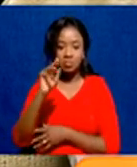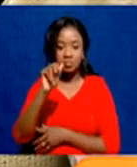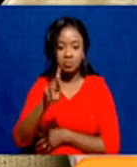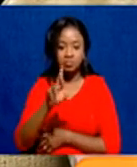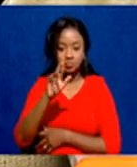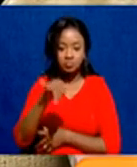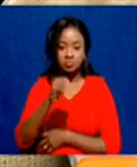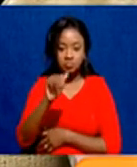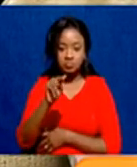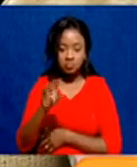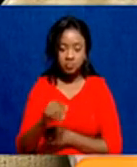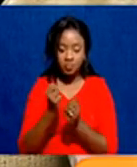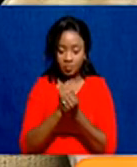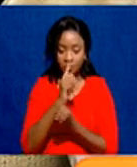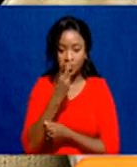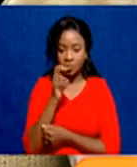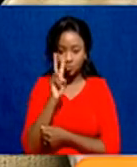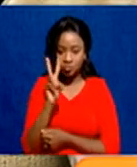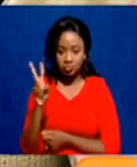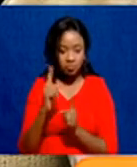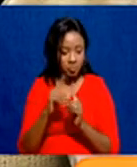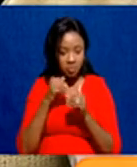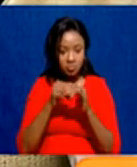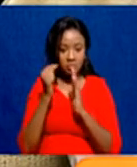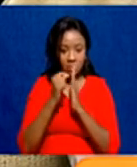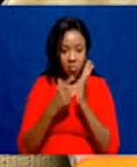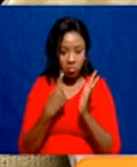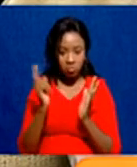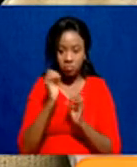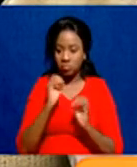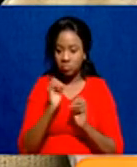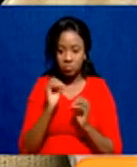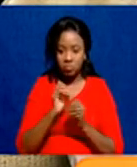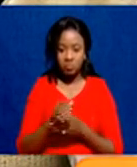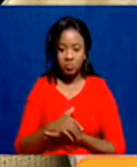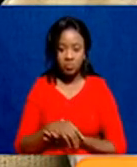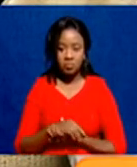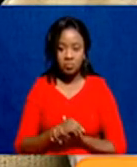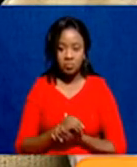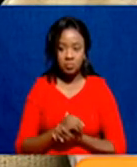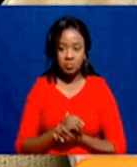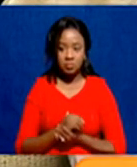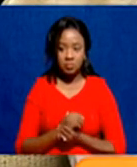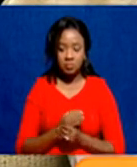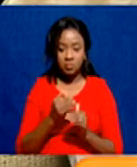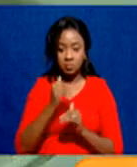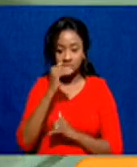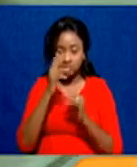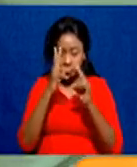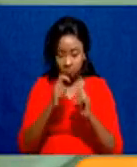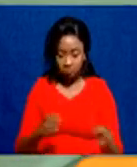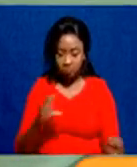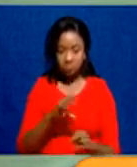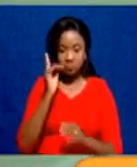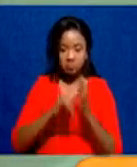Zanzibar in November 2022 without following proper guidelines on public finance. Investigations reveal that